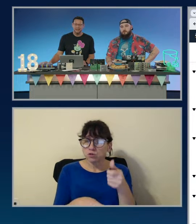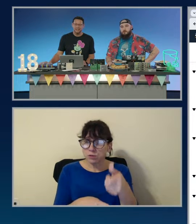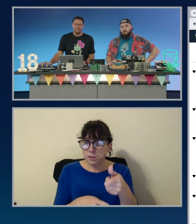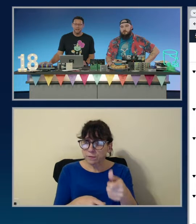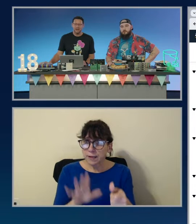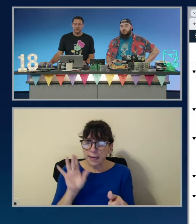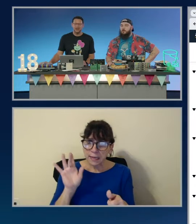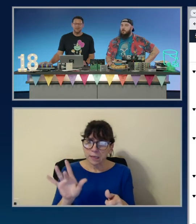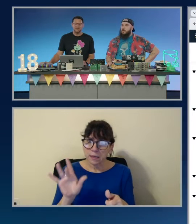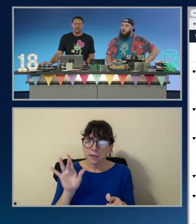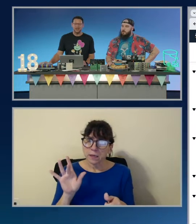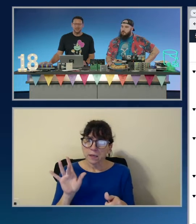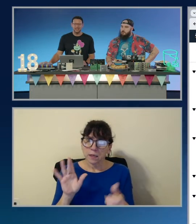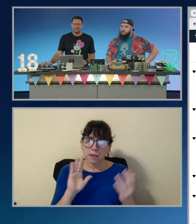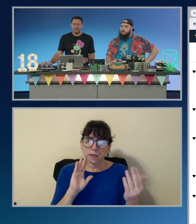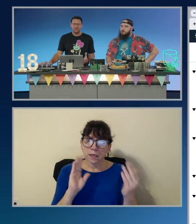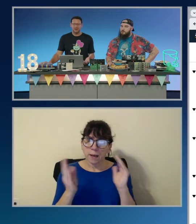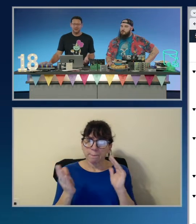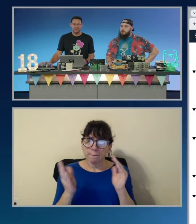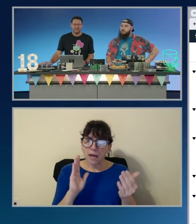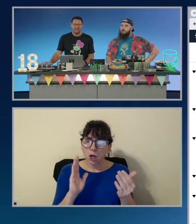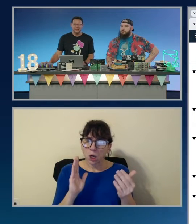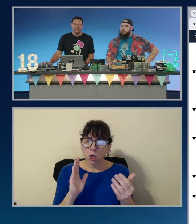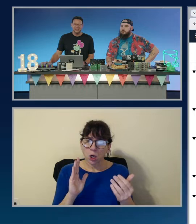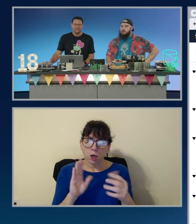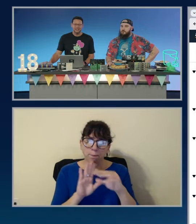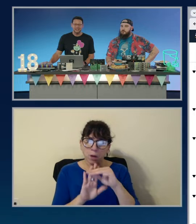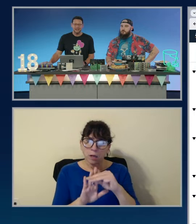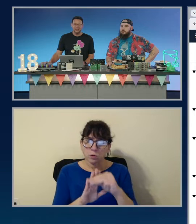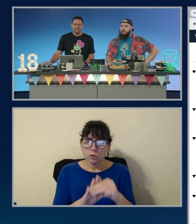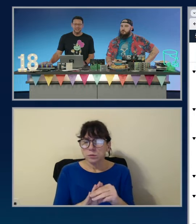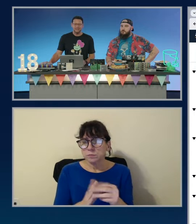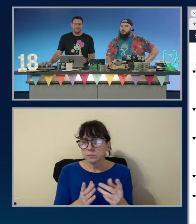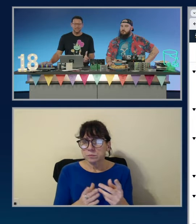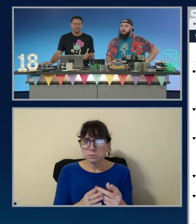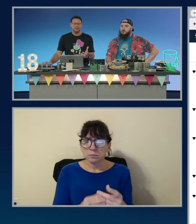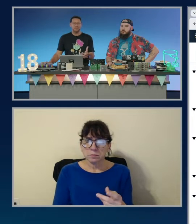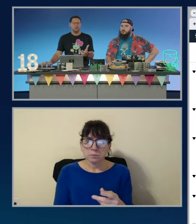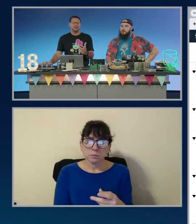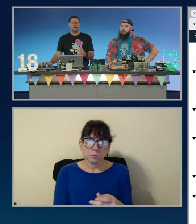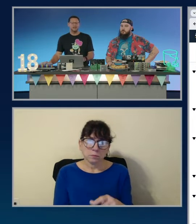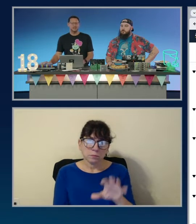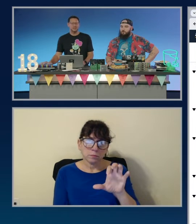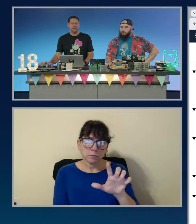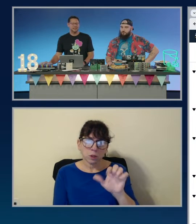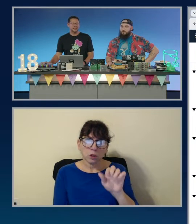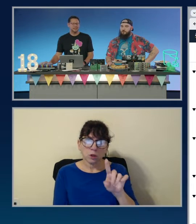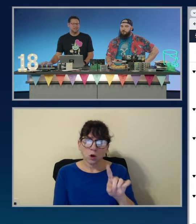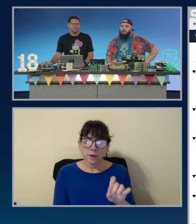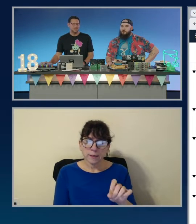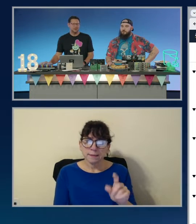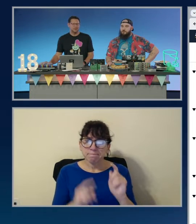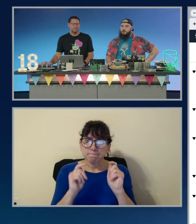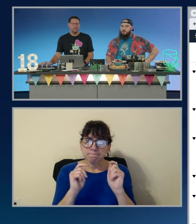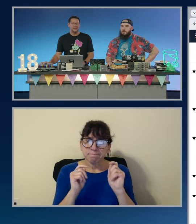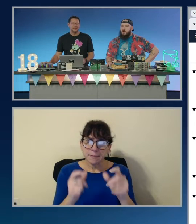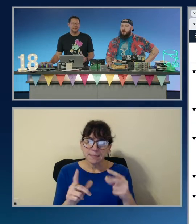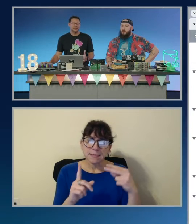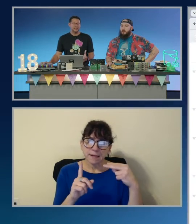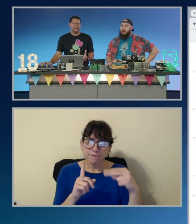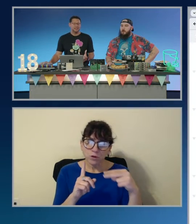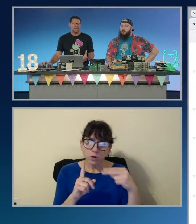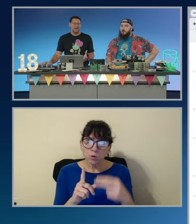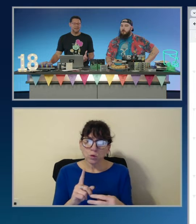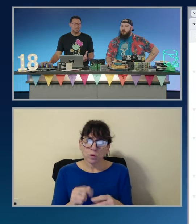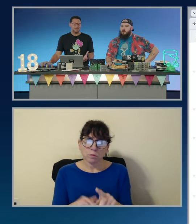this compare model, right? And it says Claude Instant v1.2, and I can select a different model. In